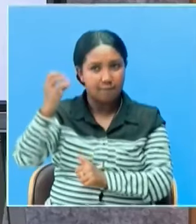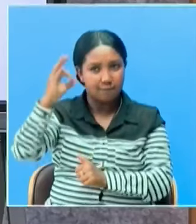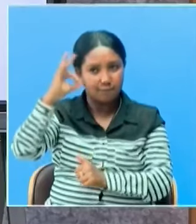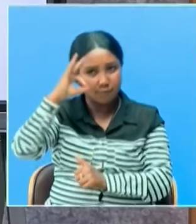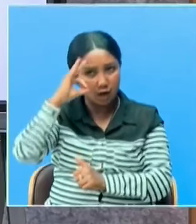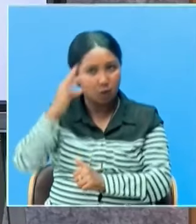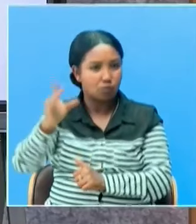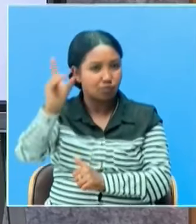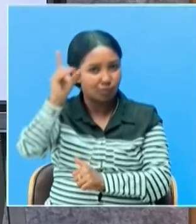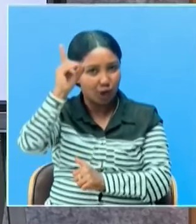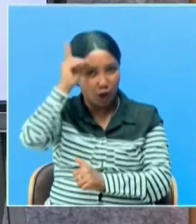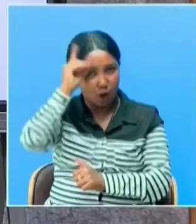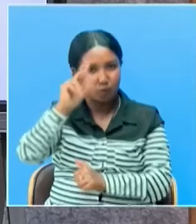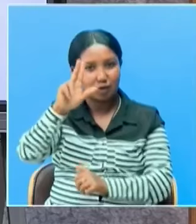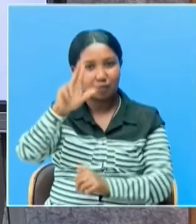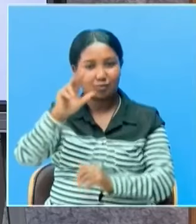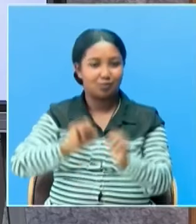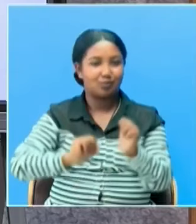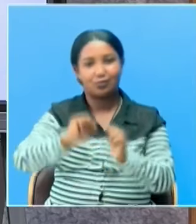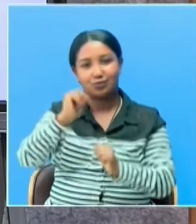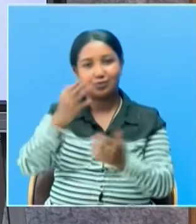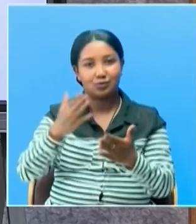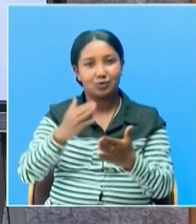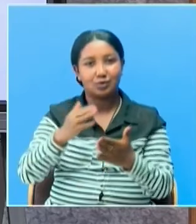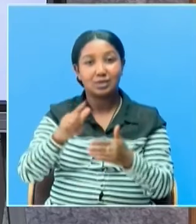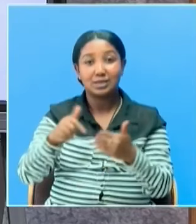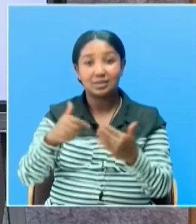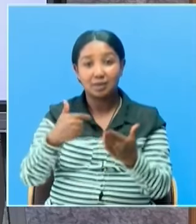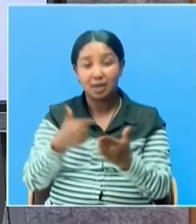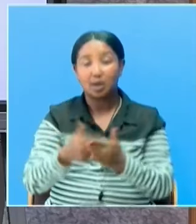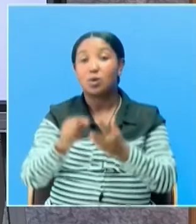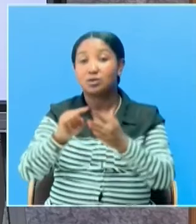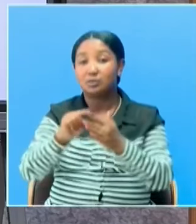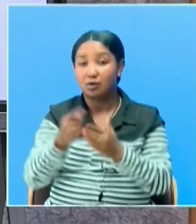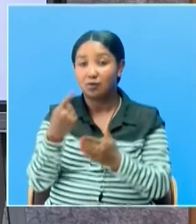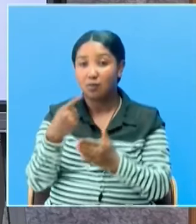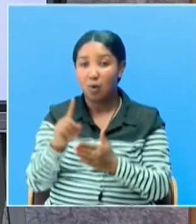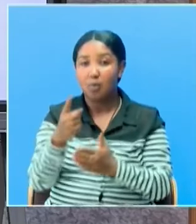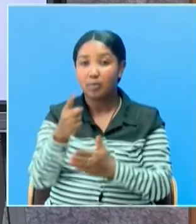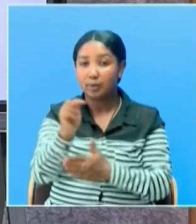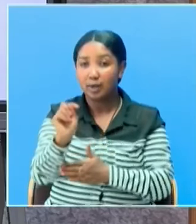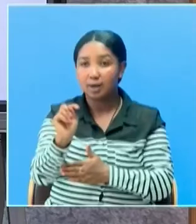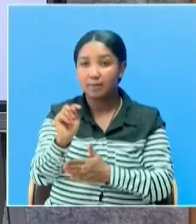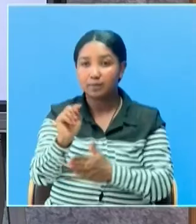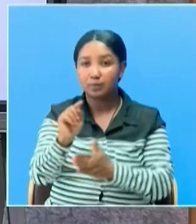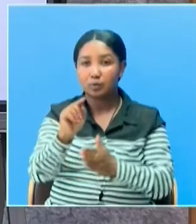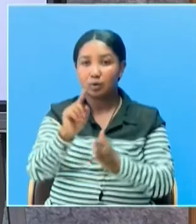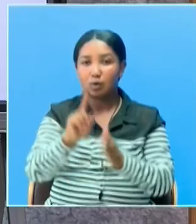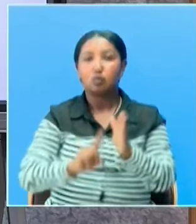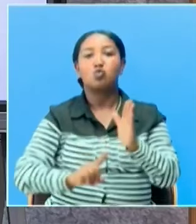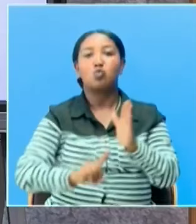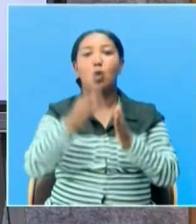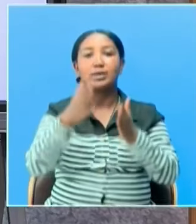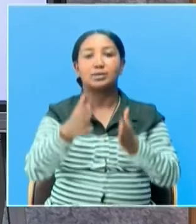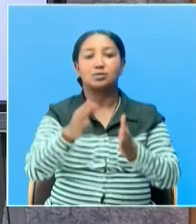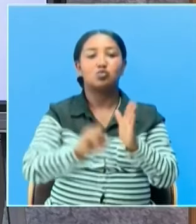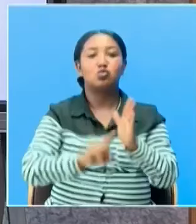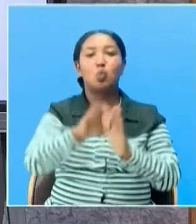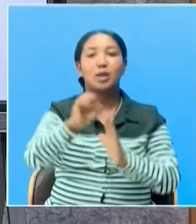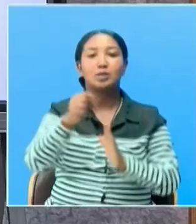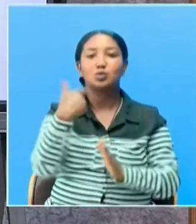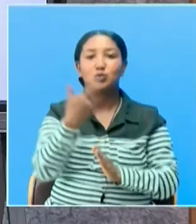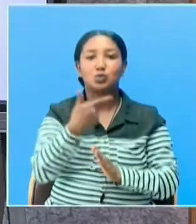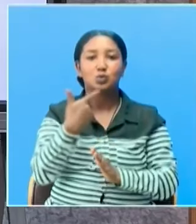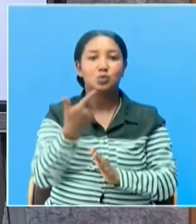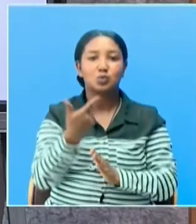okay? So when we start from the tallest one, we